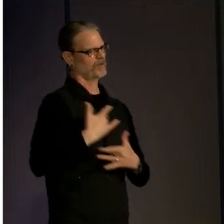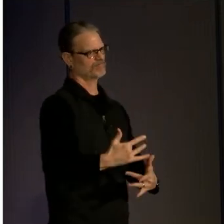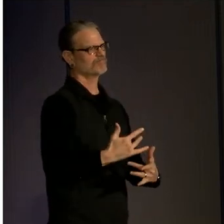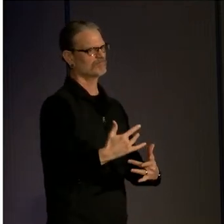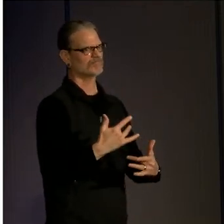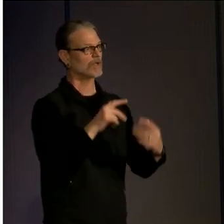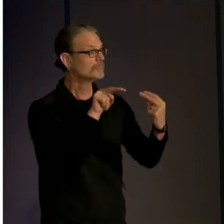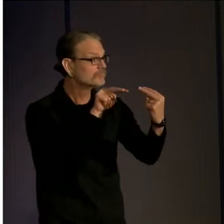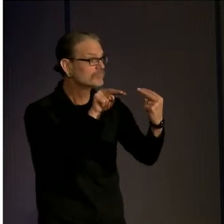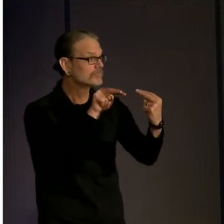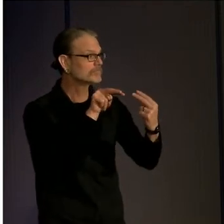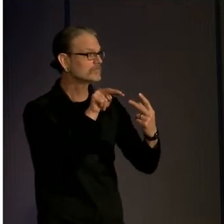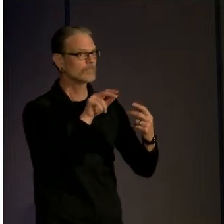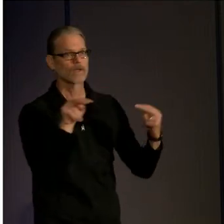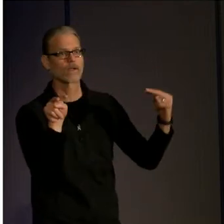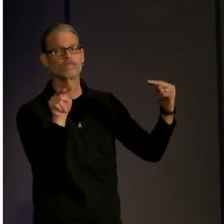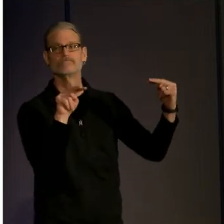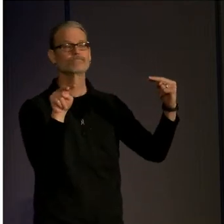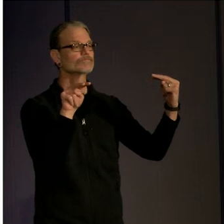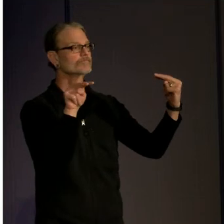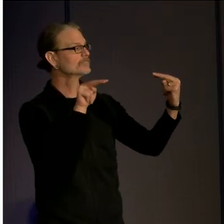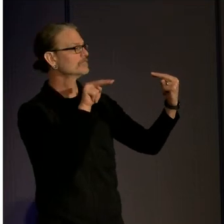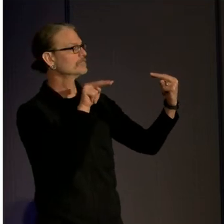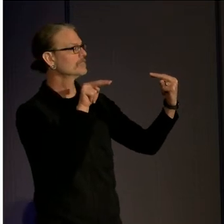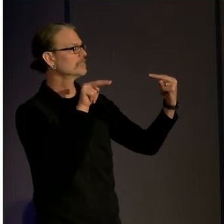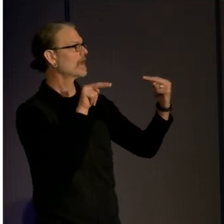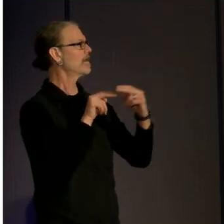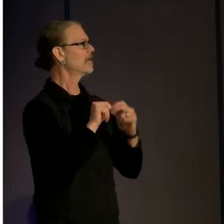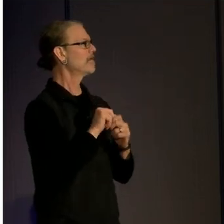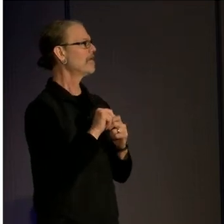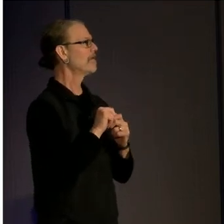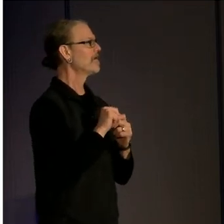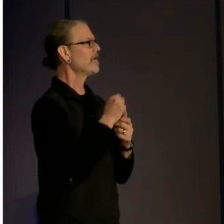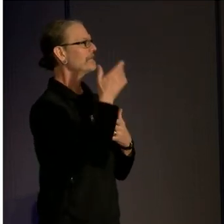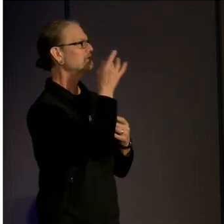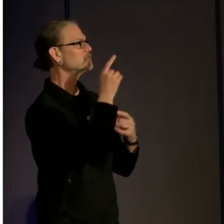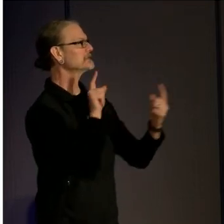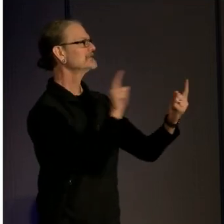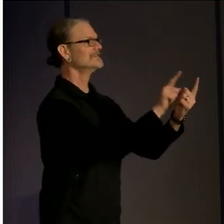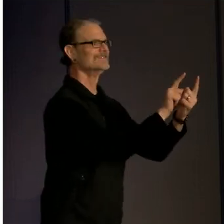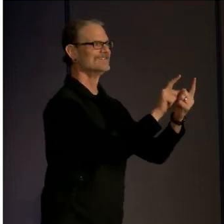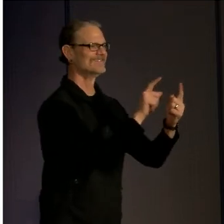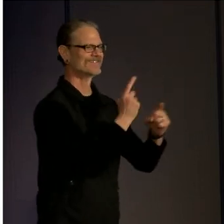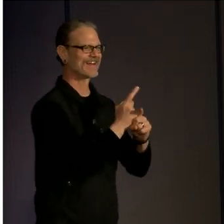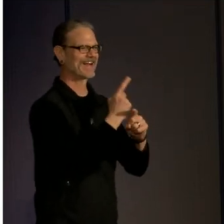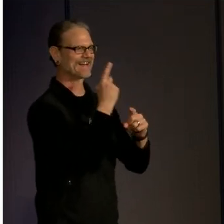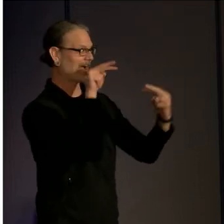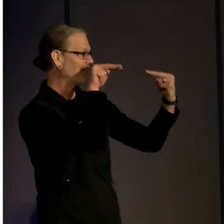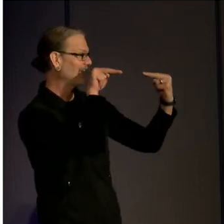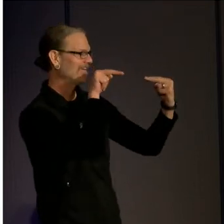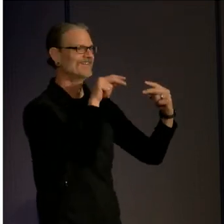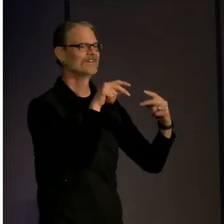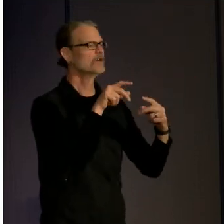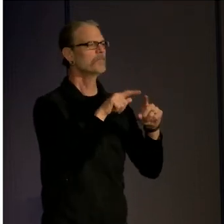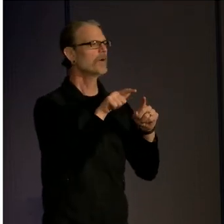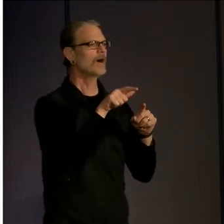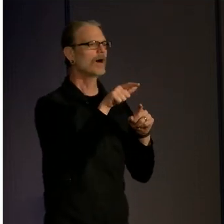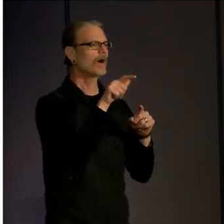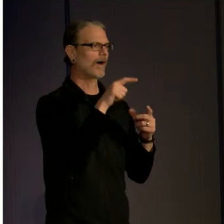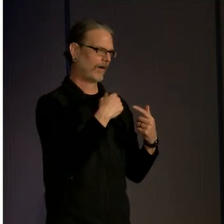signal that they're interested in coming over to talk to you. So just come over and talk. It's fine.